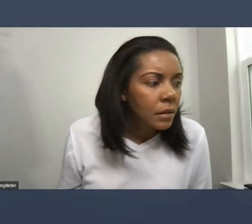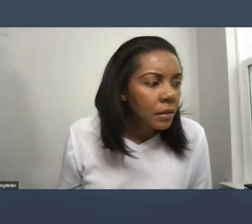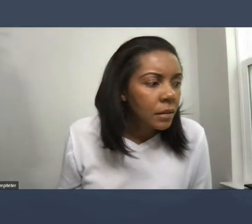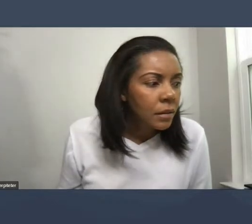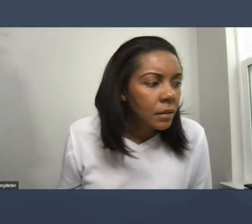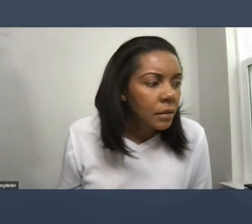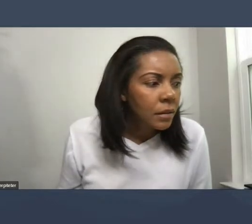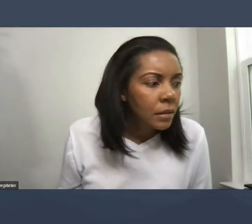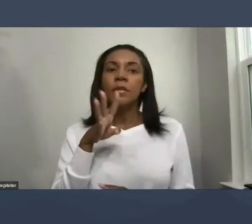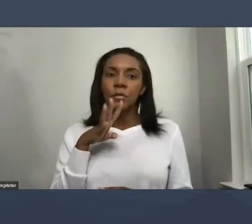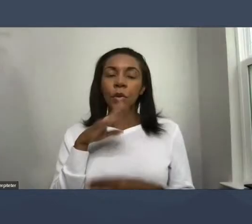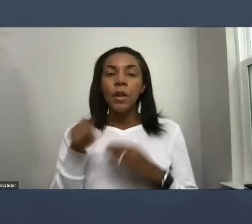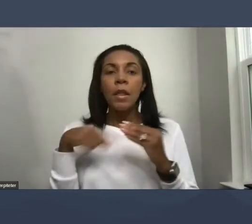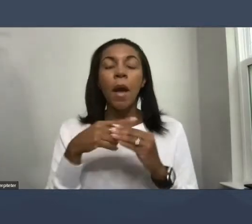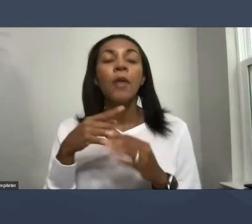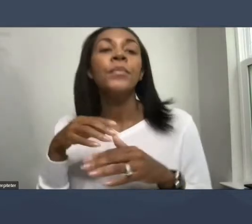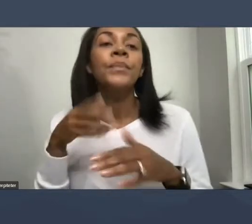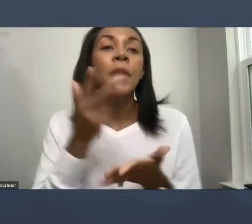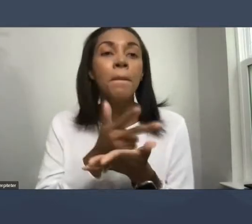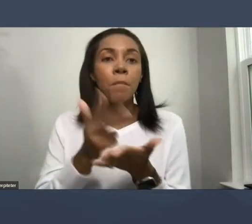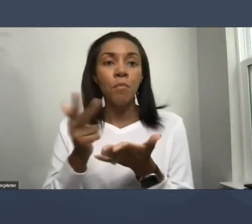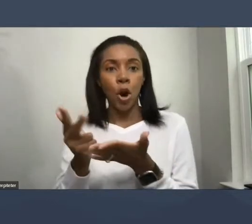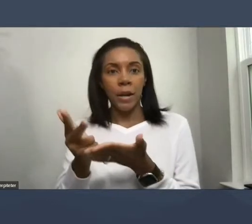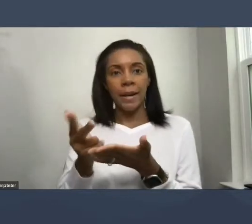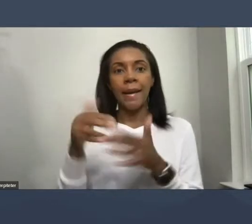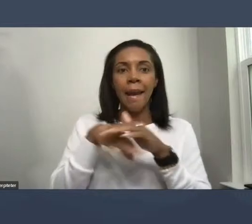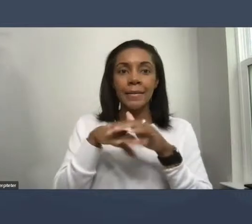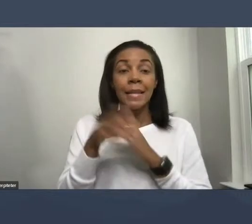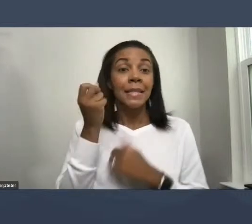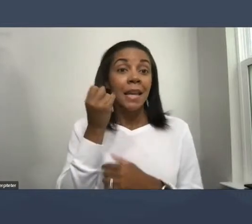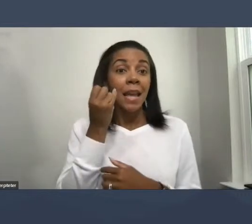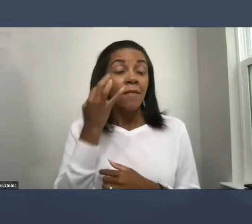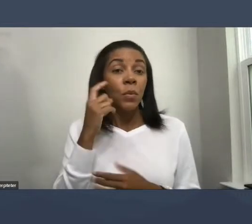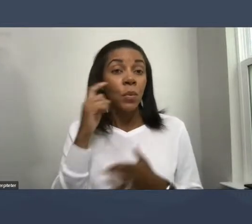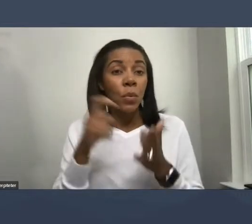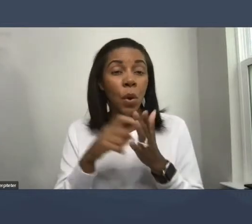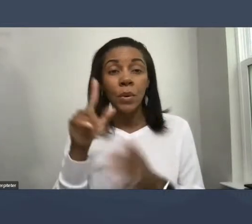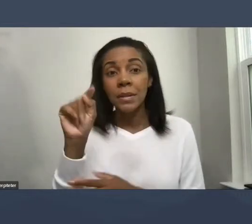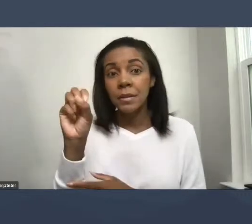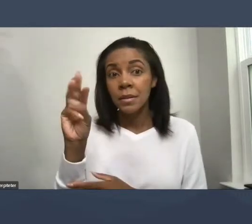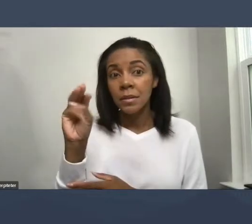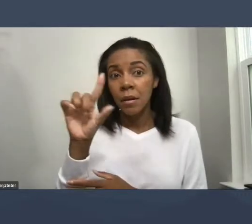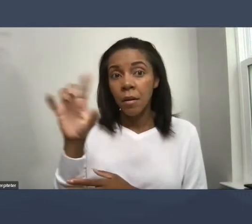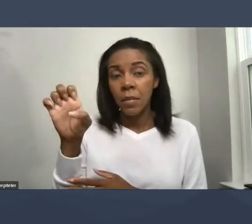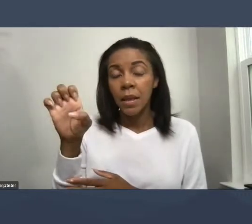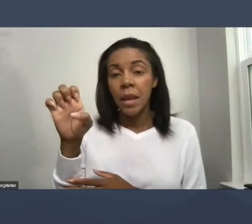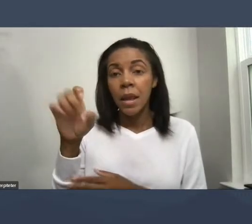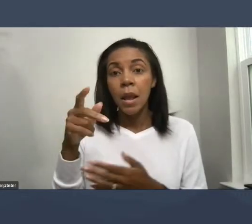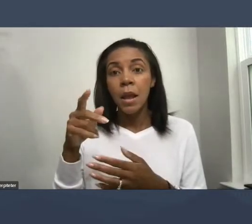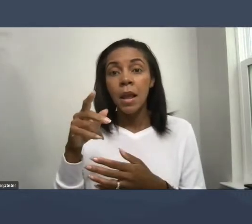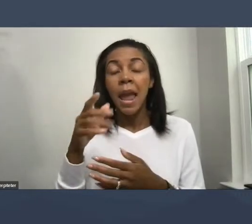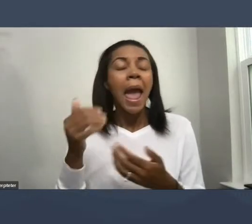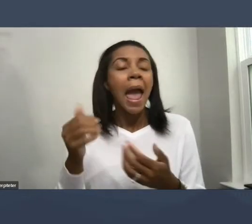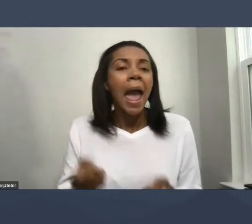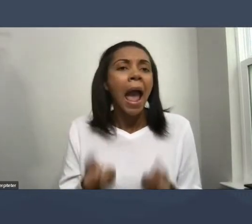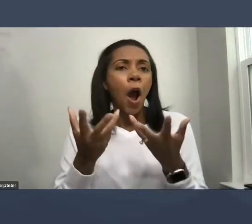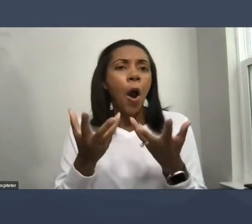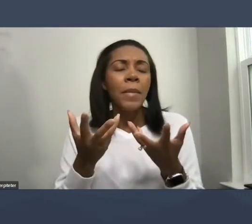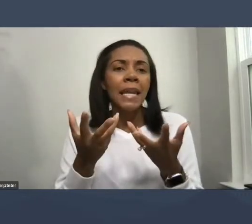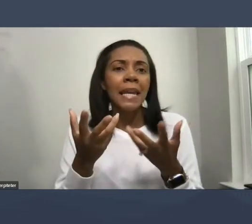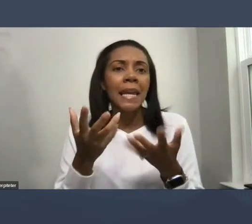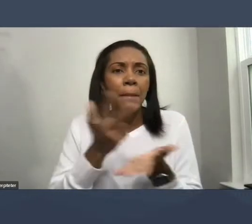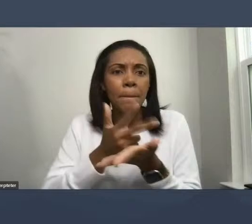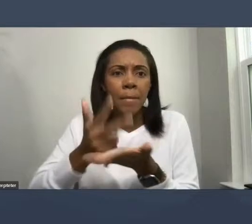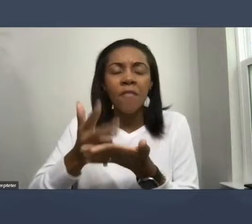Talking about the parking provision. So if we look at Humvee Park now in its current configuration, approximately how many spaces are available for public free